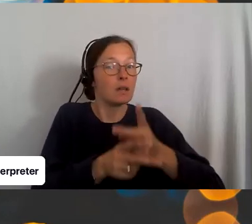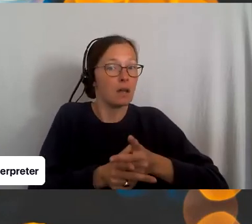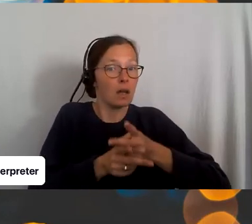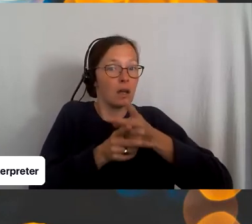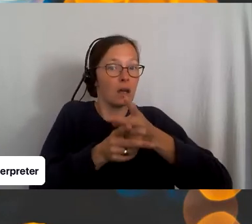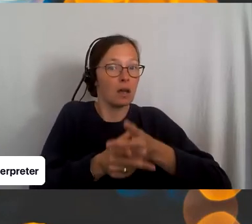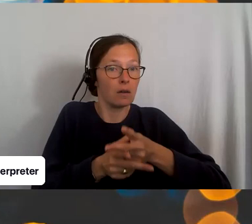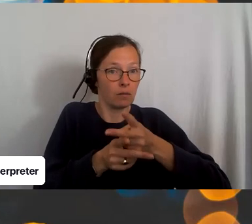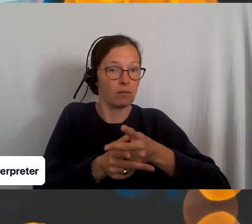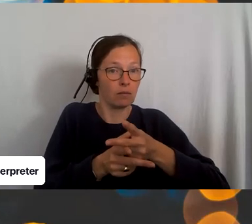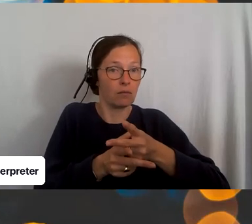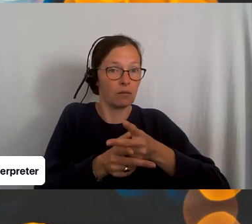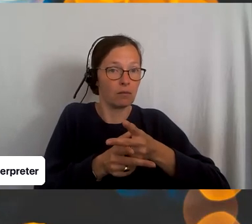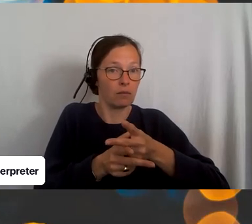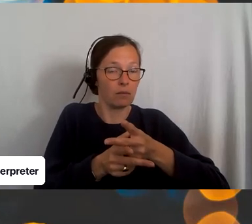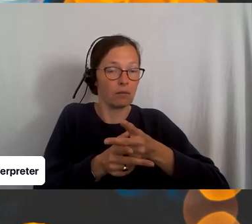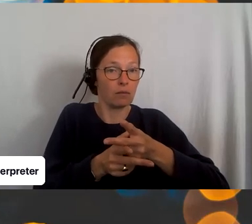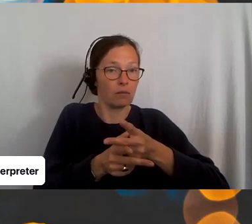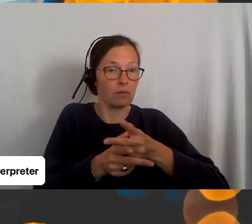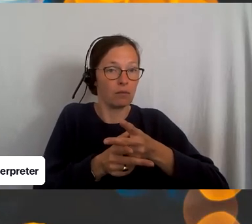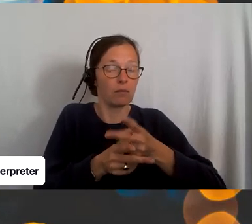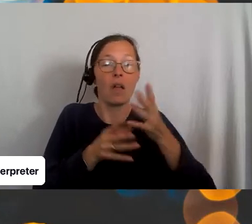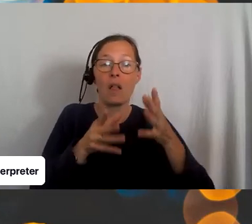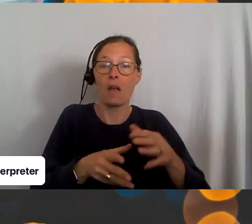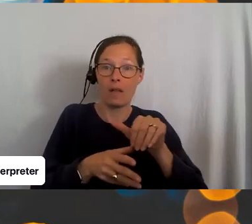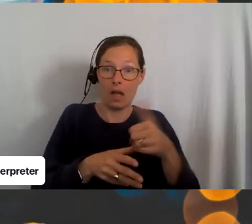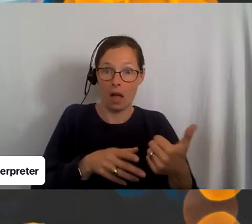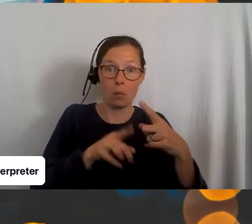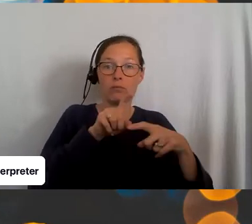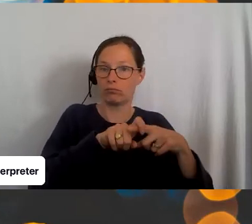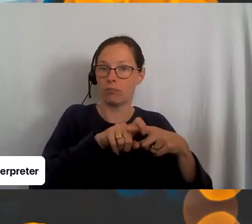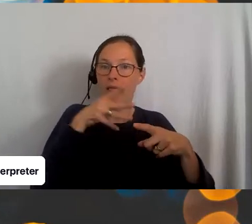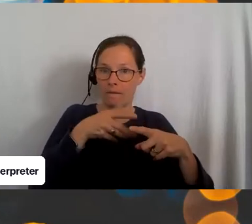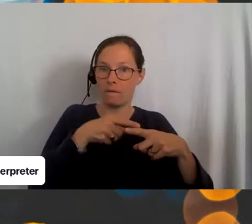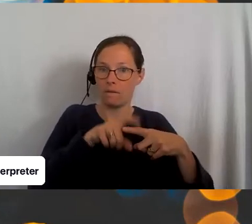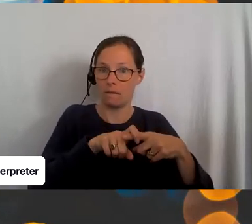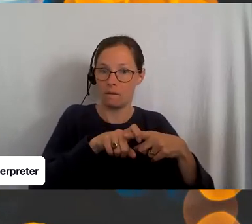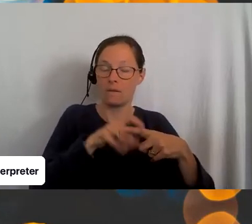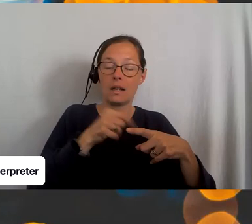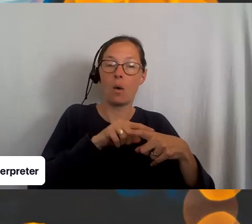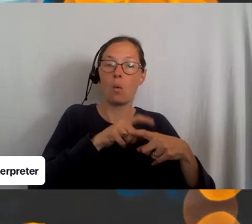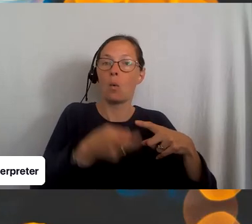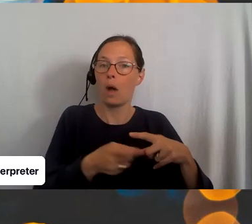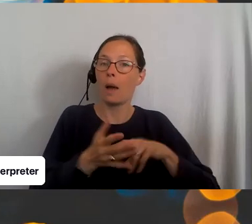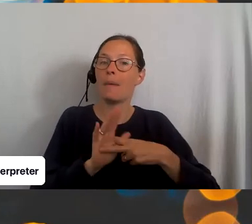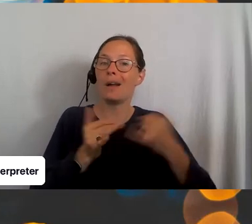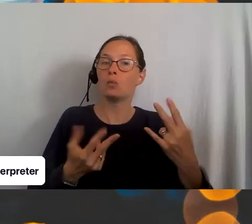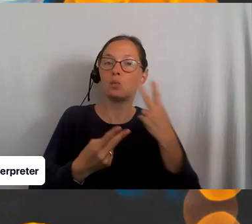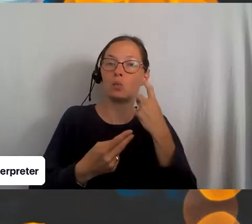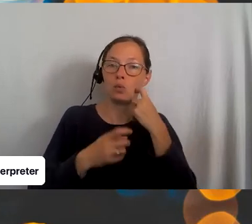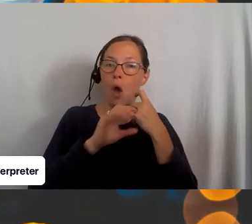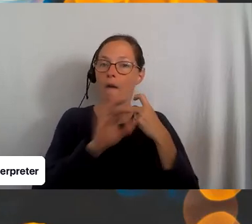keeping that the other stitch on the needle. And now I've cast off 2 stitches. Okay.